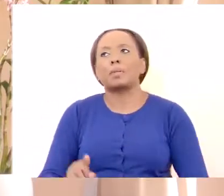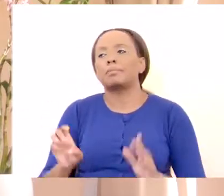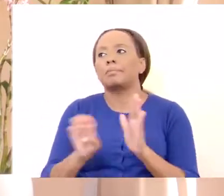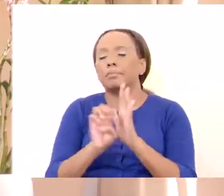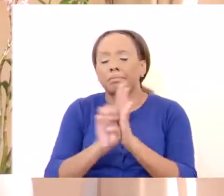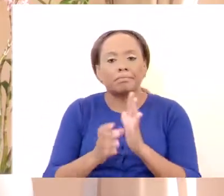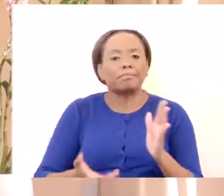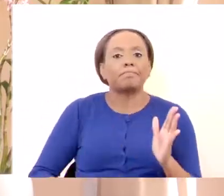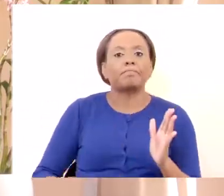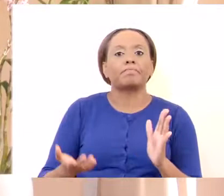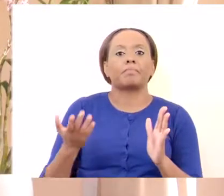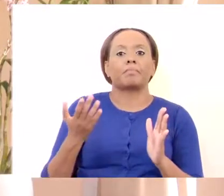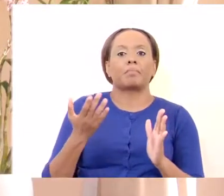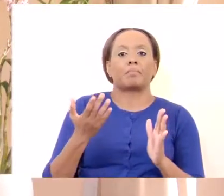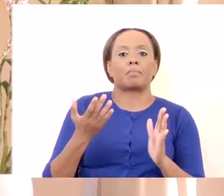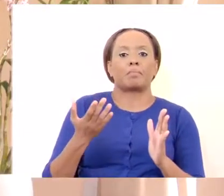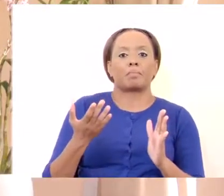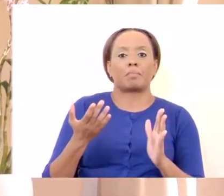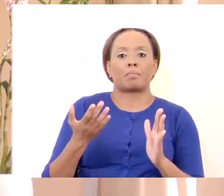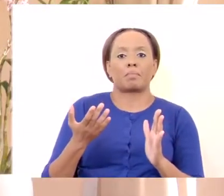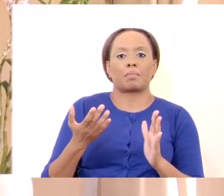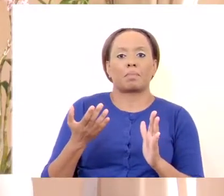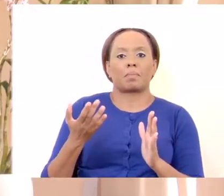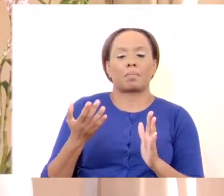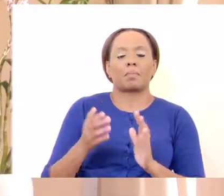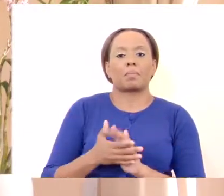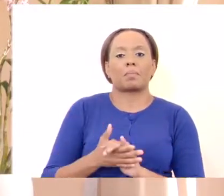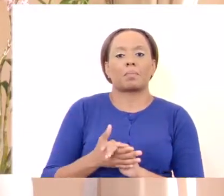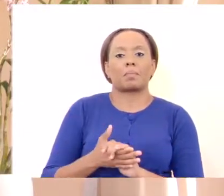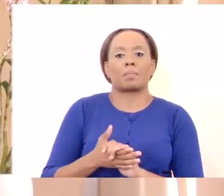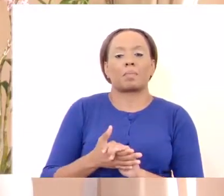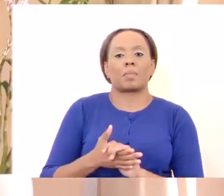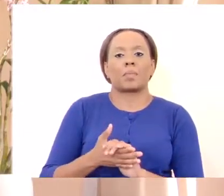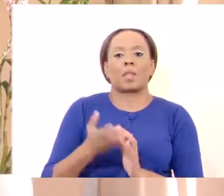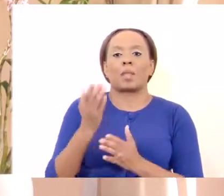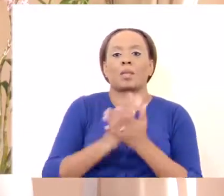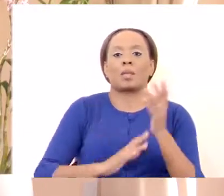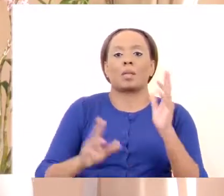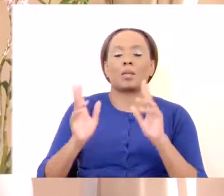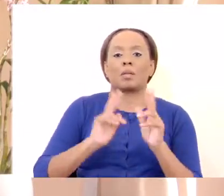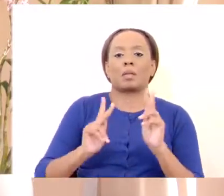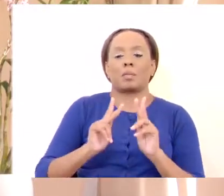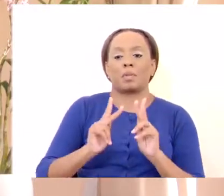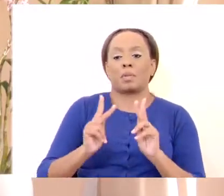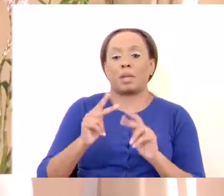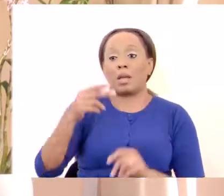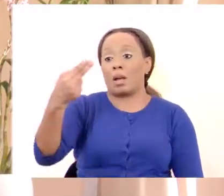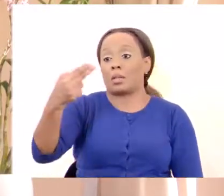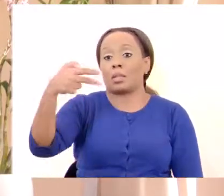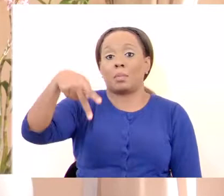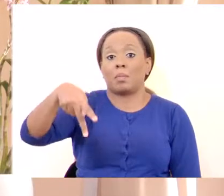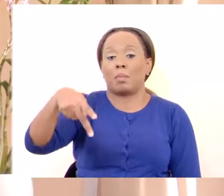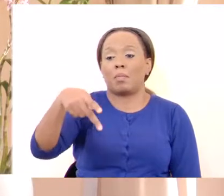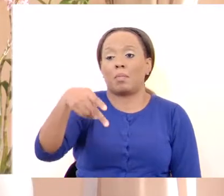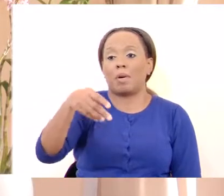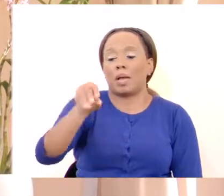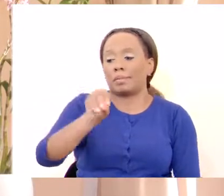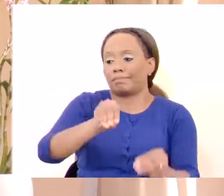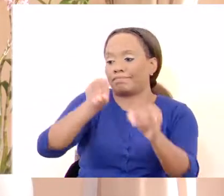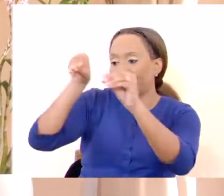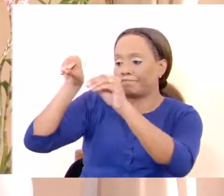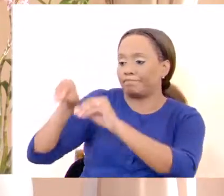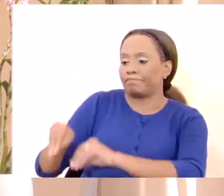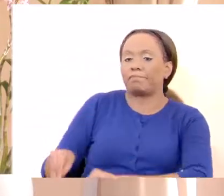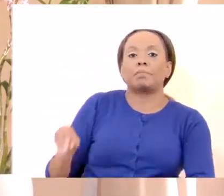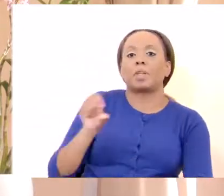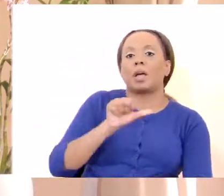some transfers from Harrison Point to some of the other facilities and trying to focus at Harrison Point